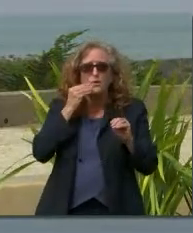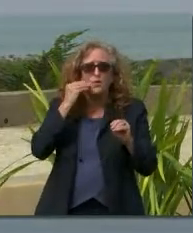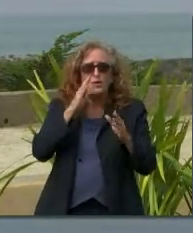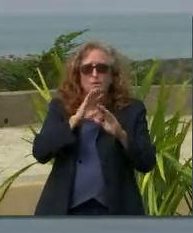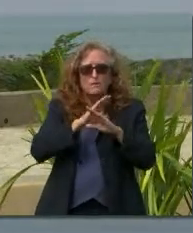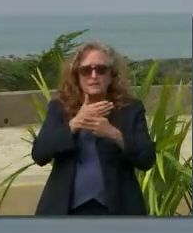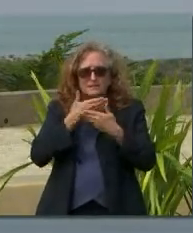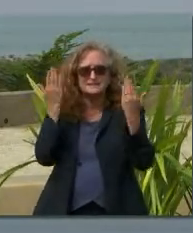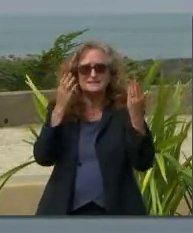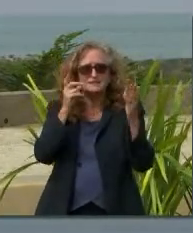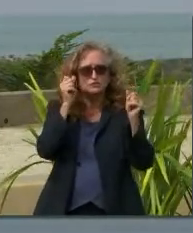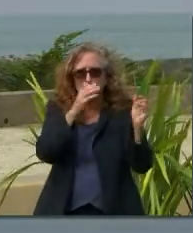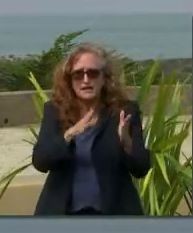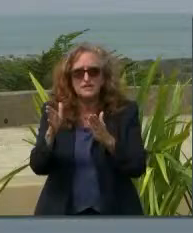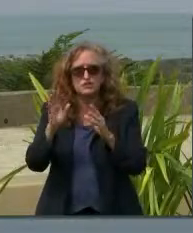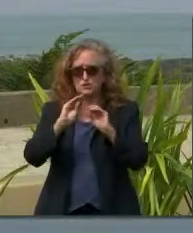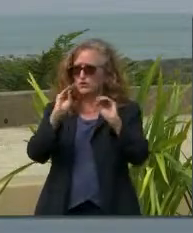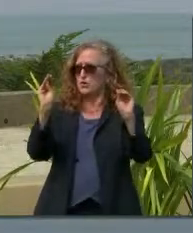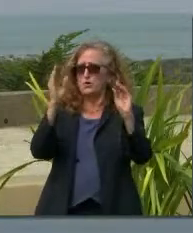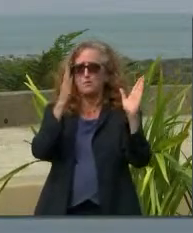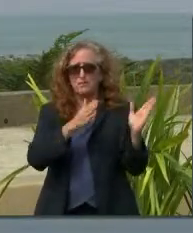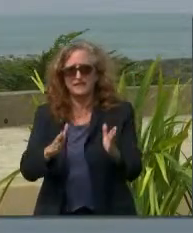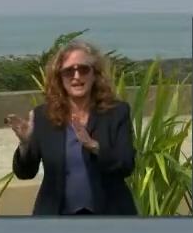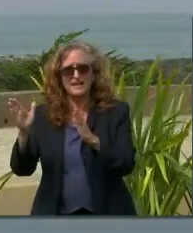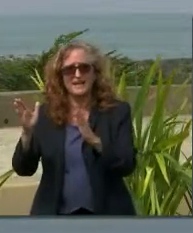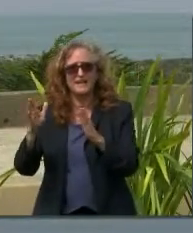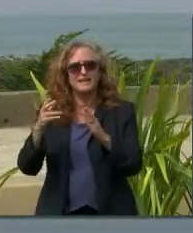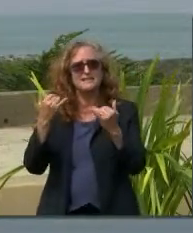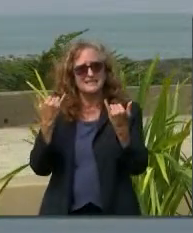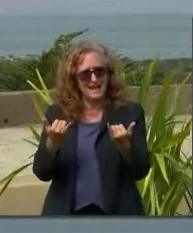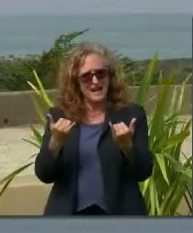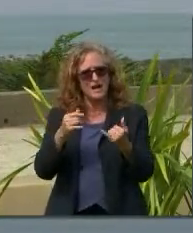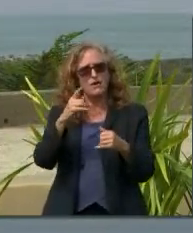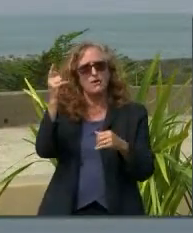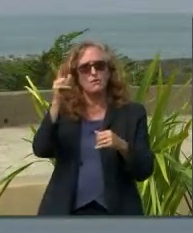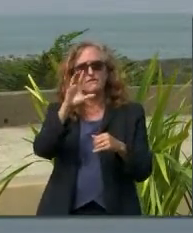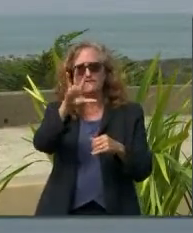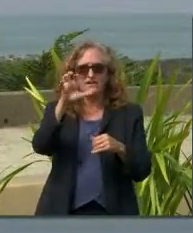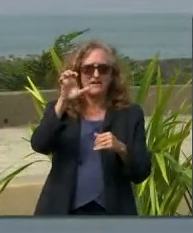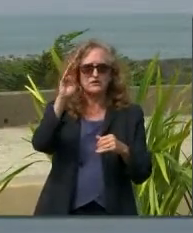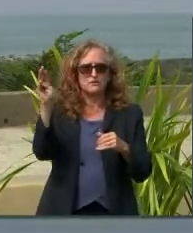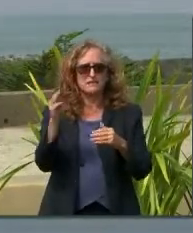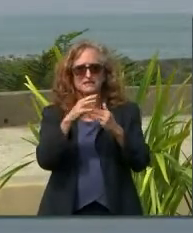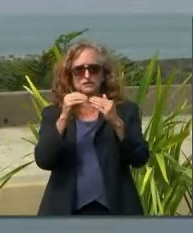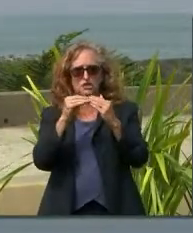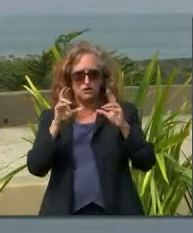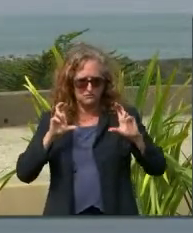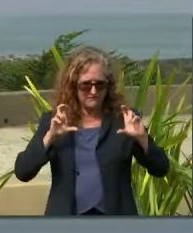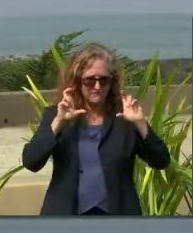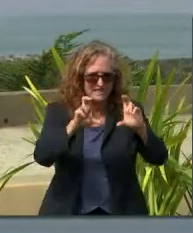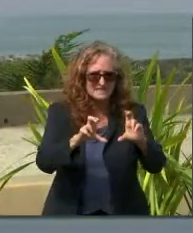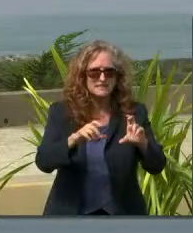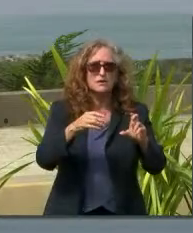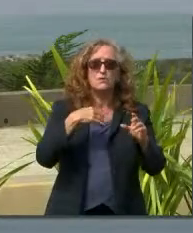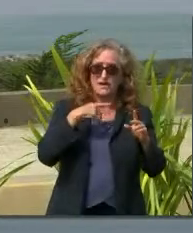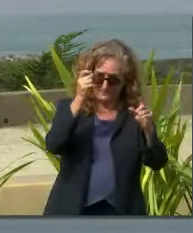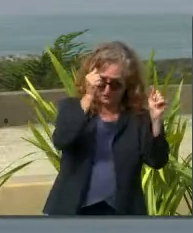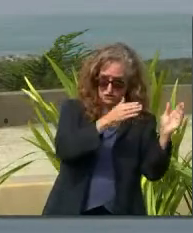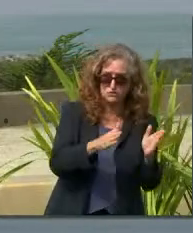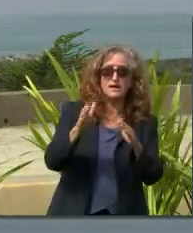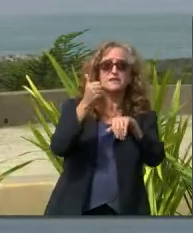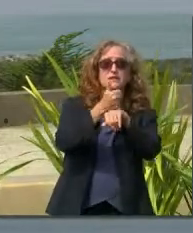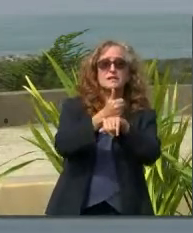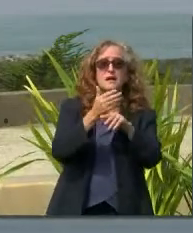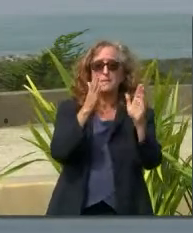plan, and we were investing about $500 million statewide. Now we have strategy, plan, and we're